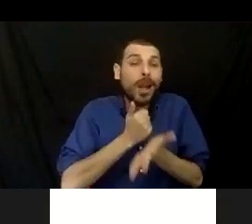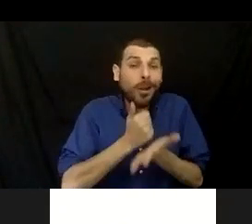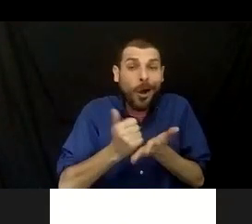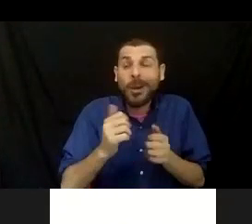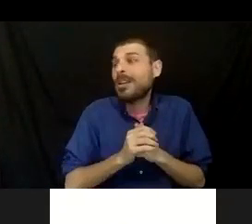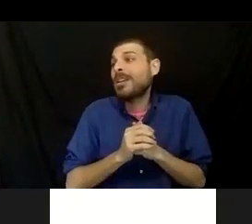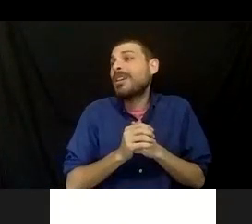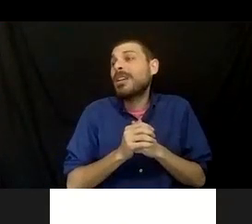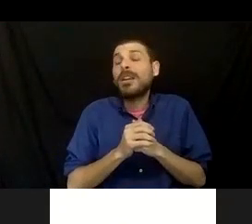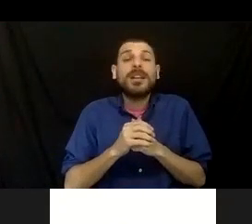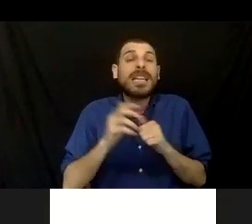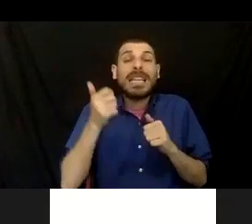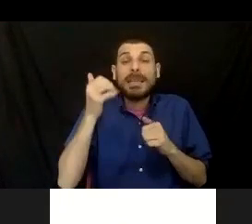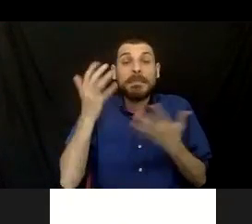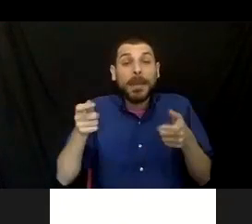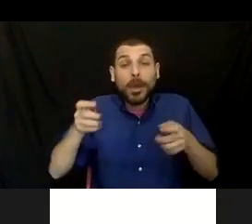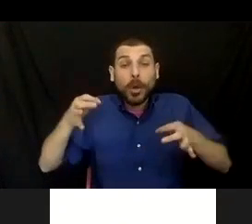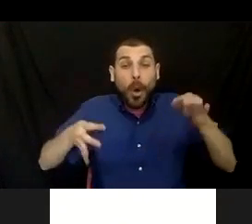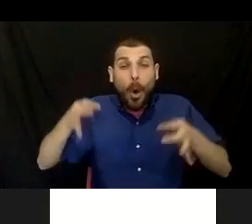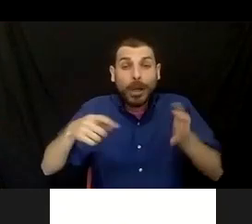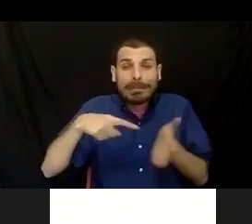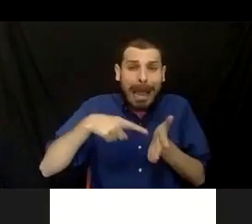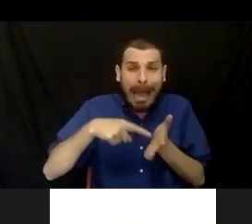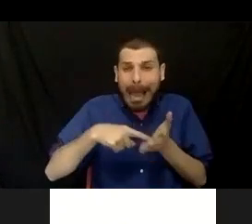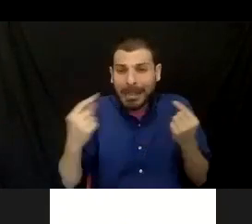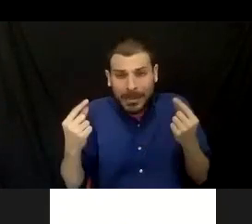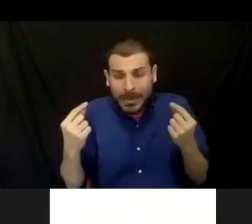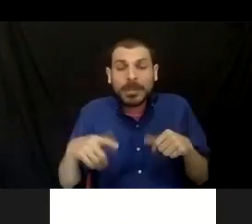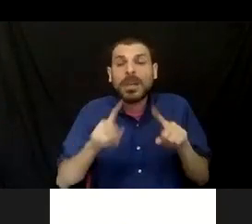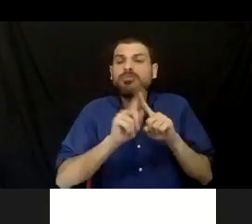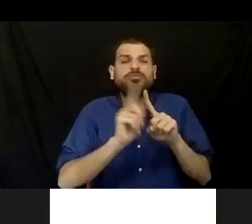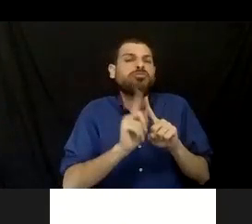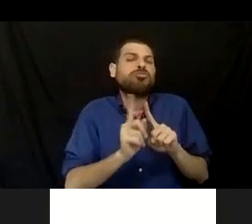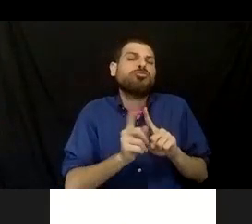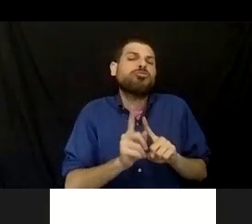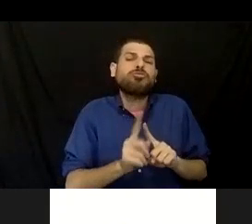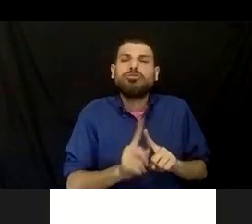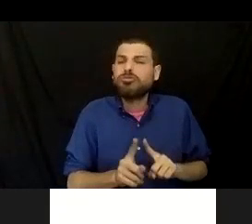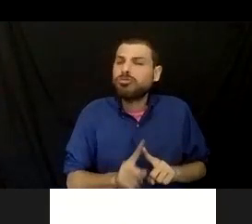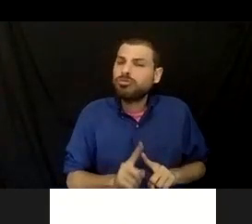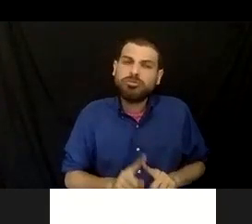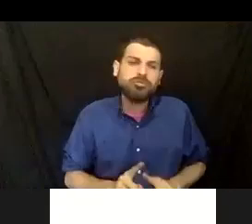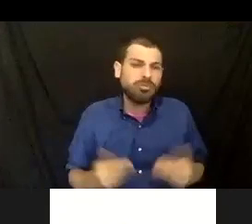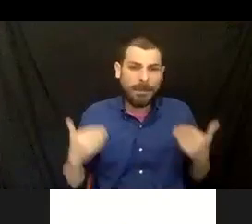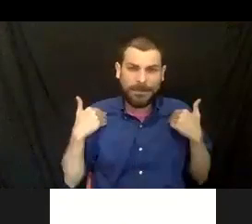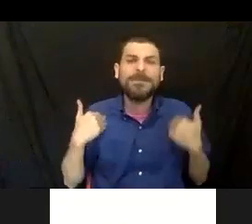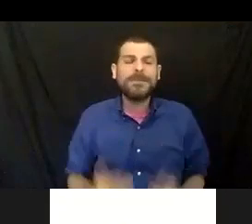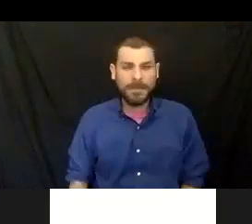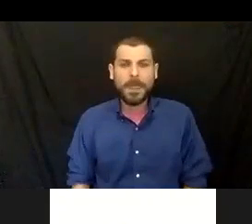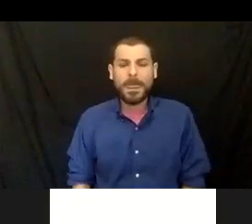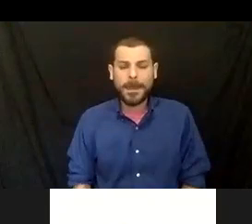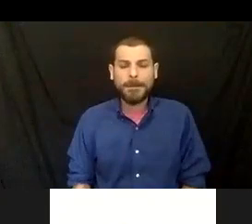criminal justice debt, and other topics of special current interest. The